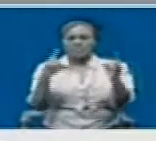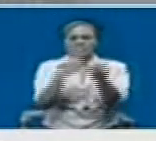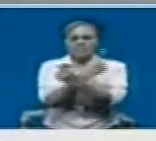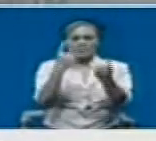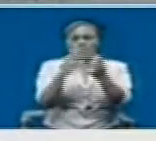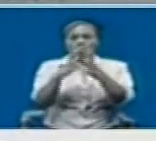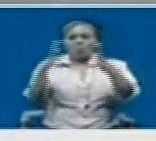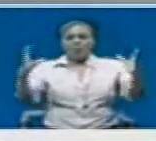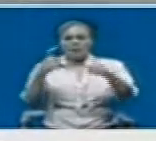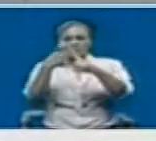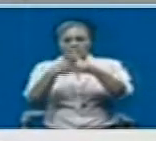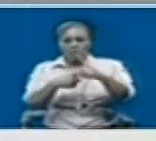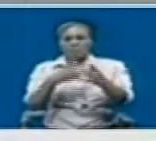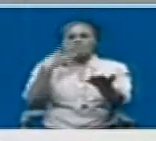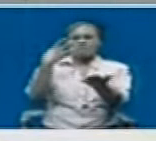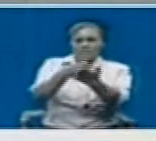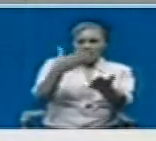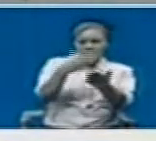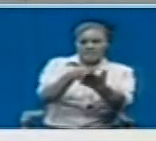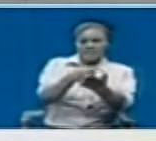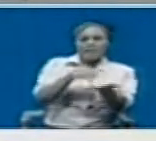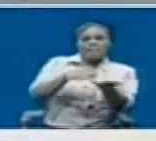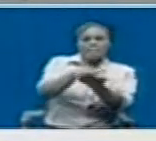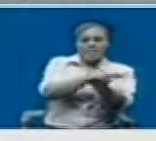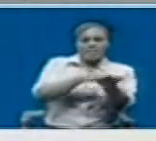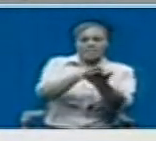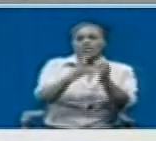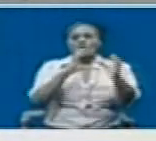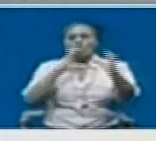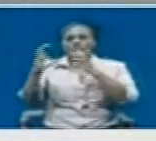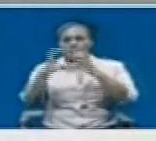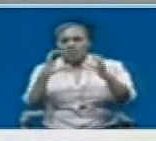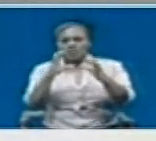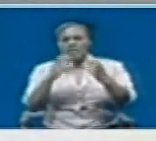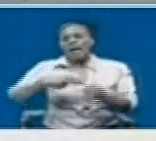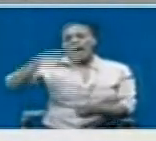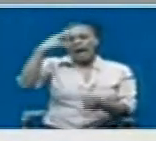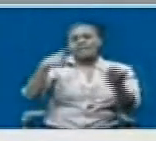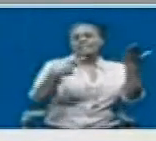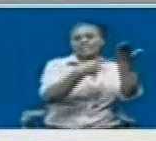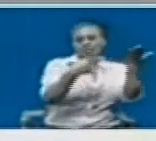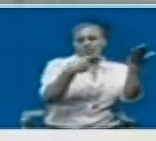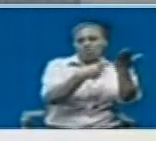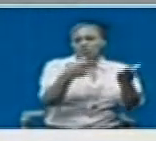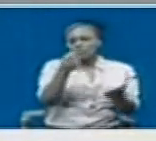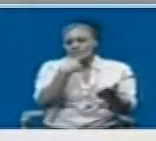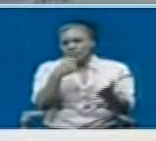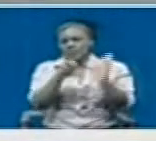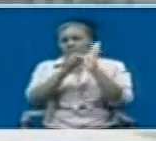wide area from finance to basic ability to communicate mm-hmm. to high technology like pharmaceutical